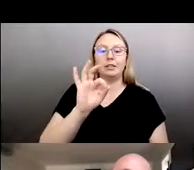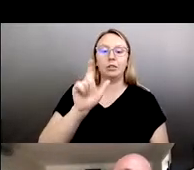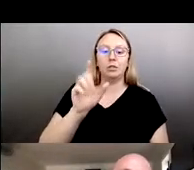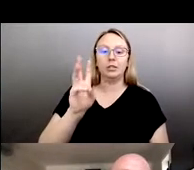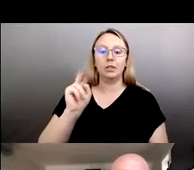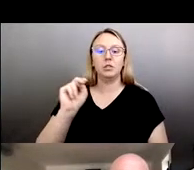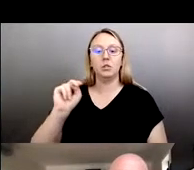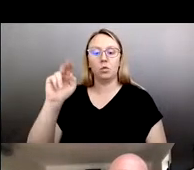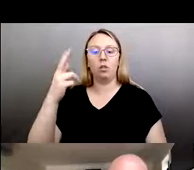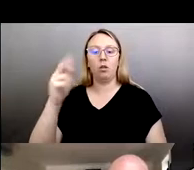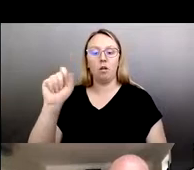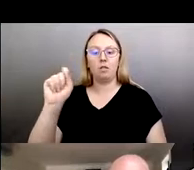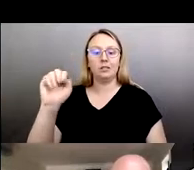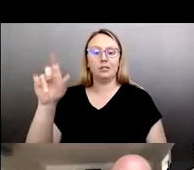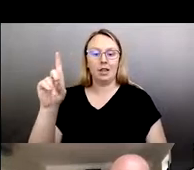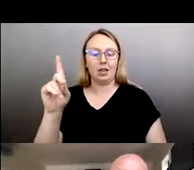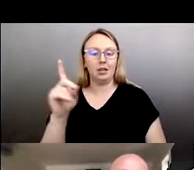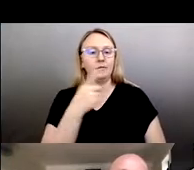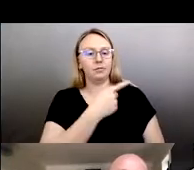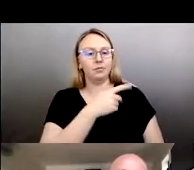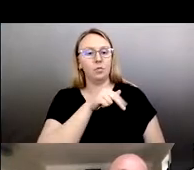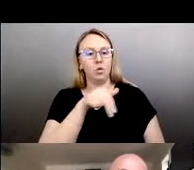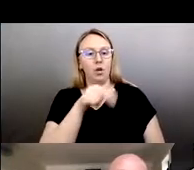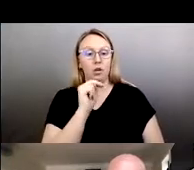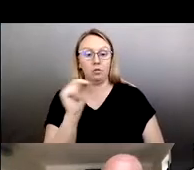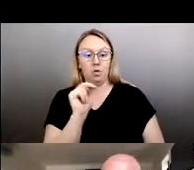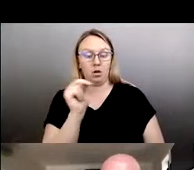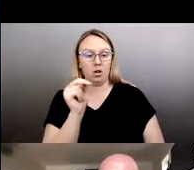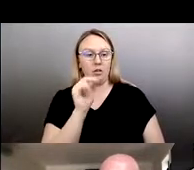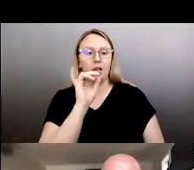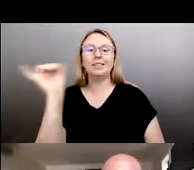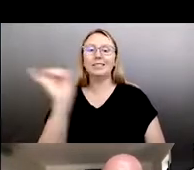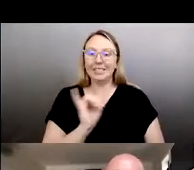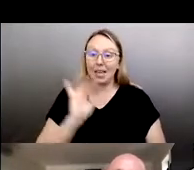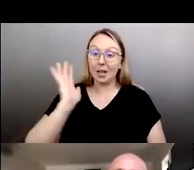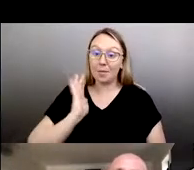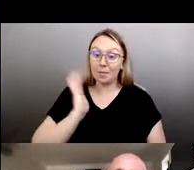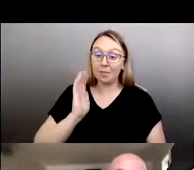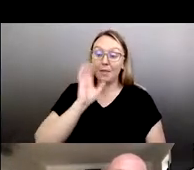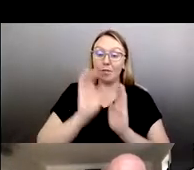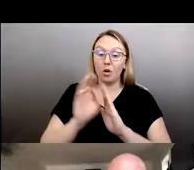north, entering that entrance that Roger was standing in front of in that photo of him in